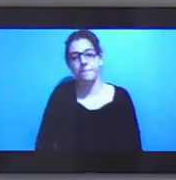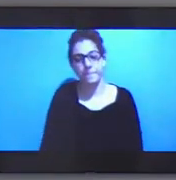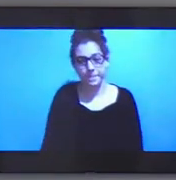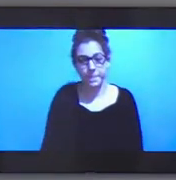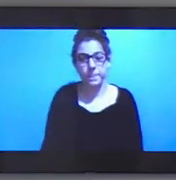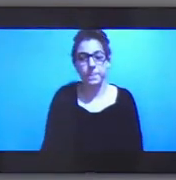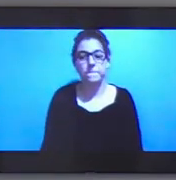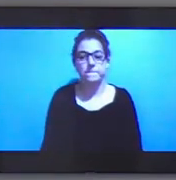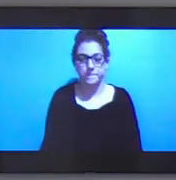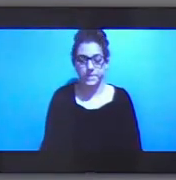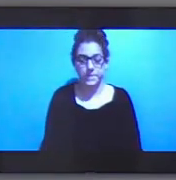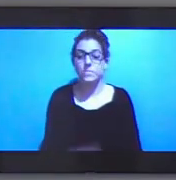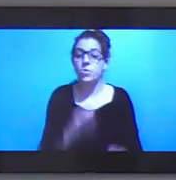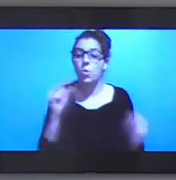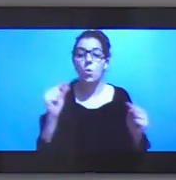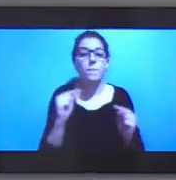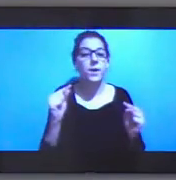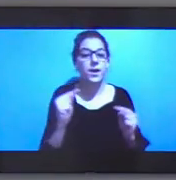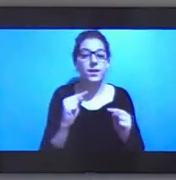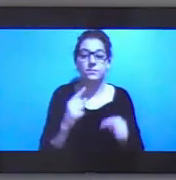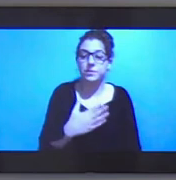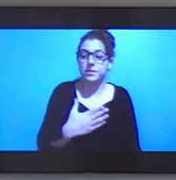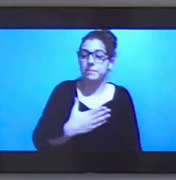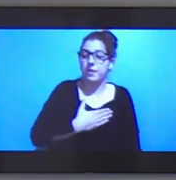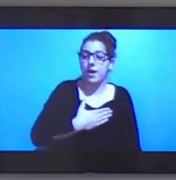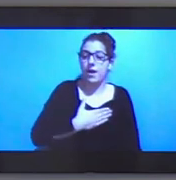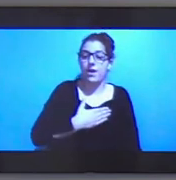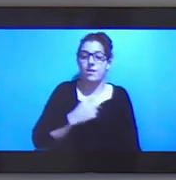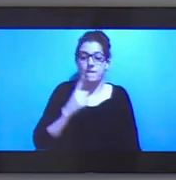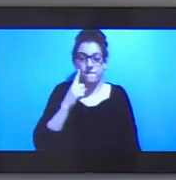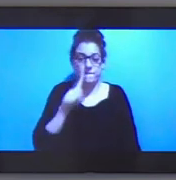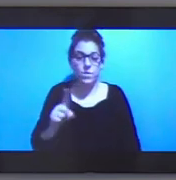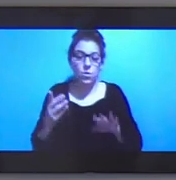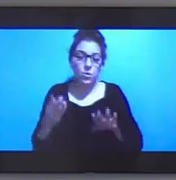Body of Christ for you, blood of Christ shed for you.